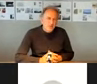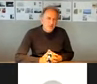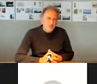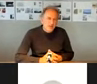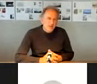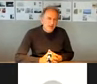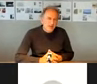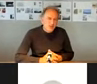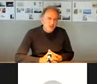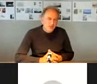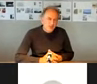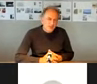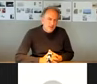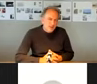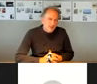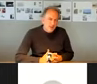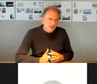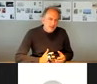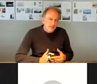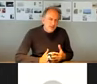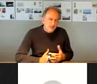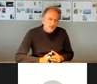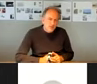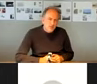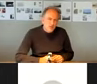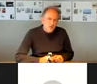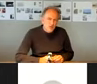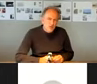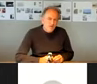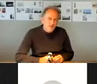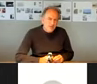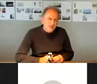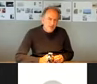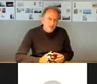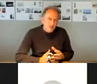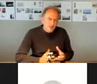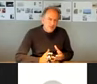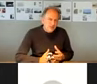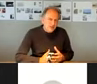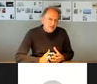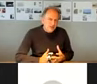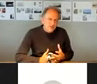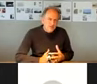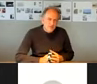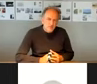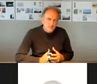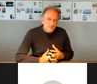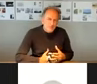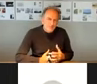that ran into each other in a kind of chaotic way, but the purpose was